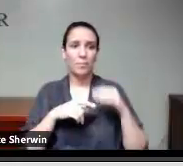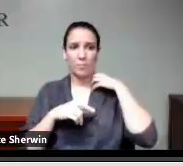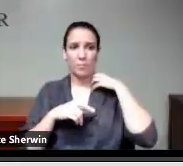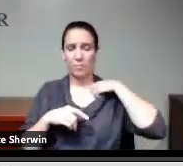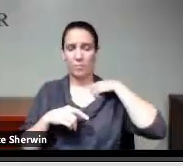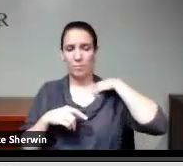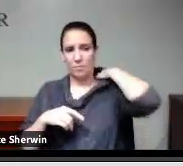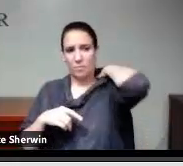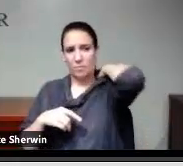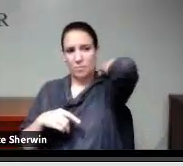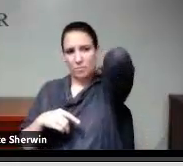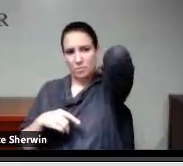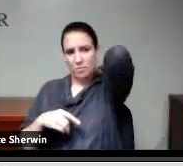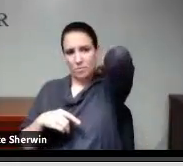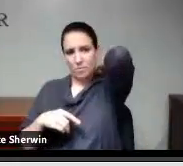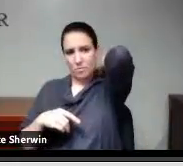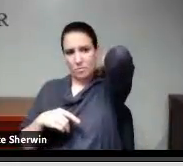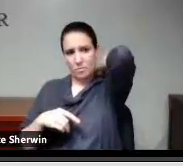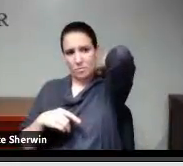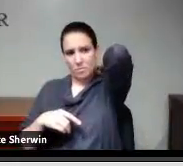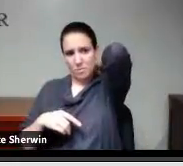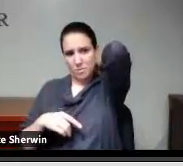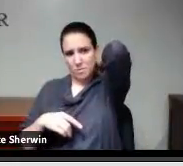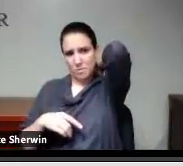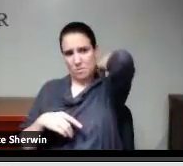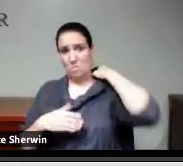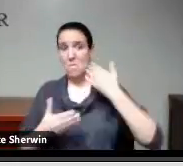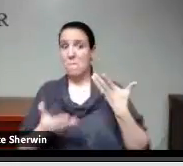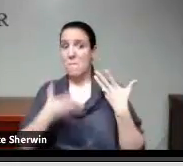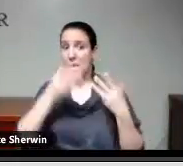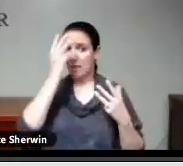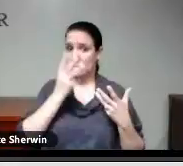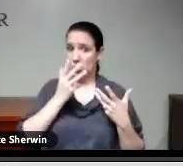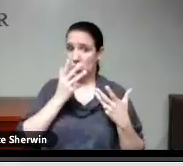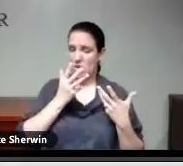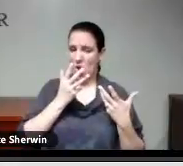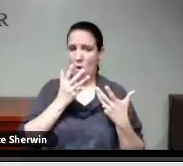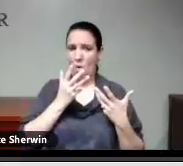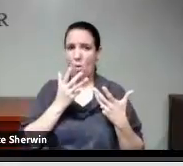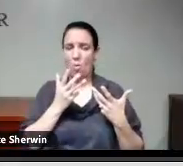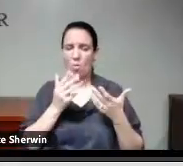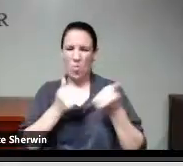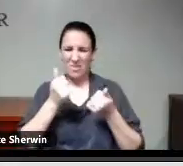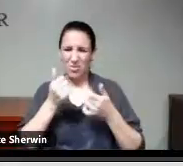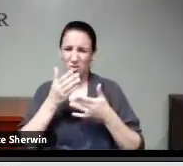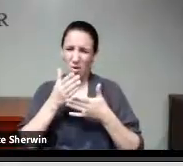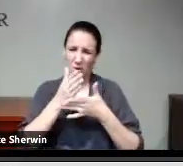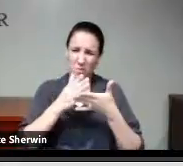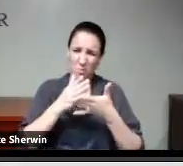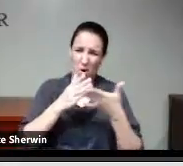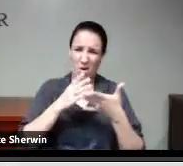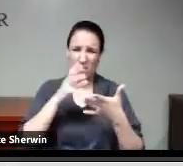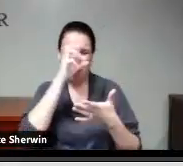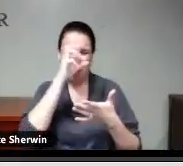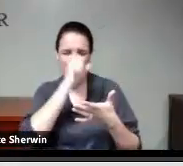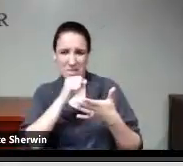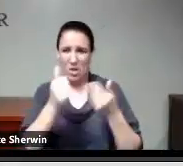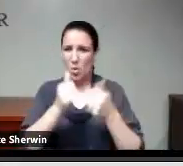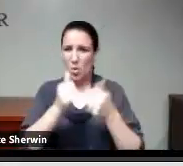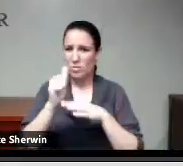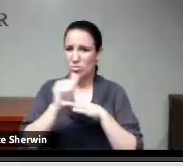The advantage of this is that it allows for the designers and facilitators to make adjustments to the content because it